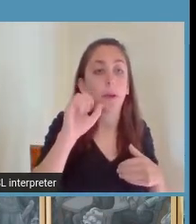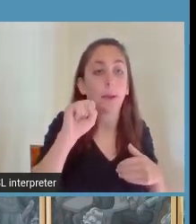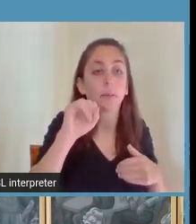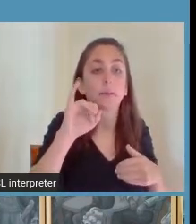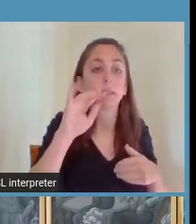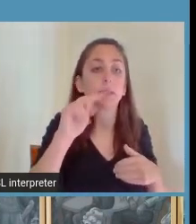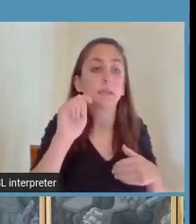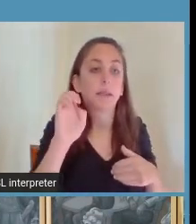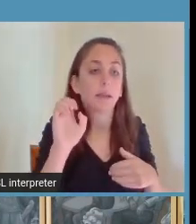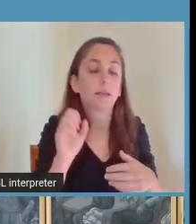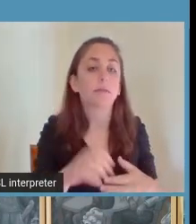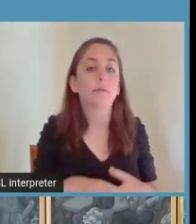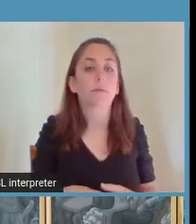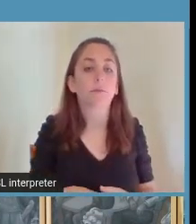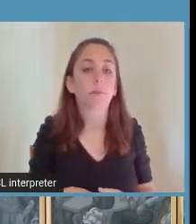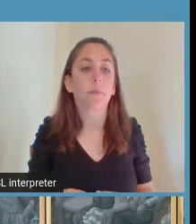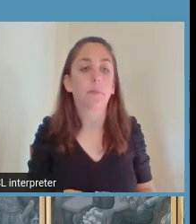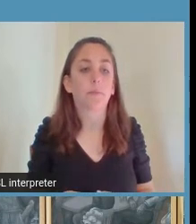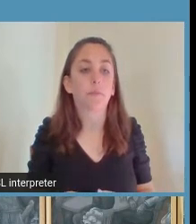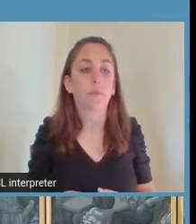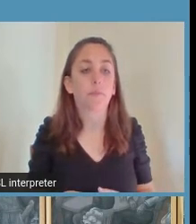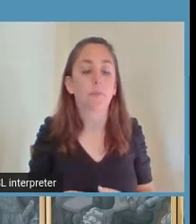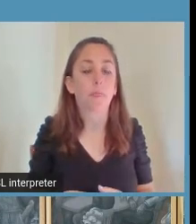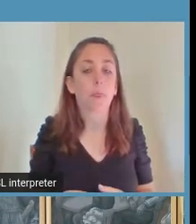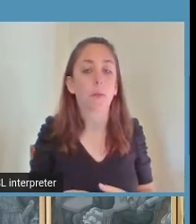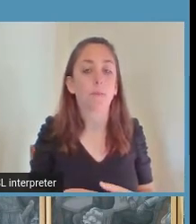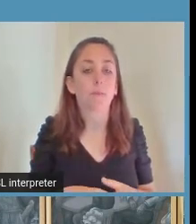web. And that is